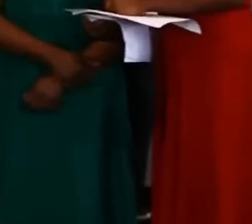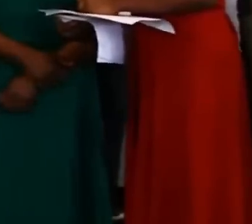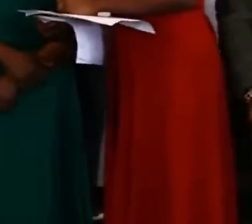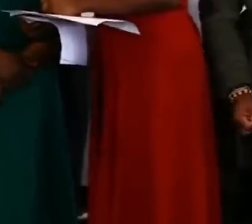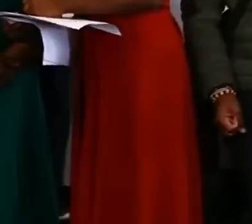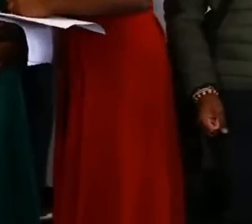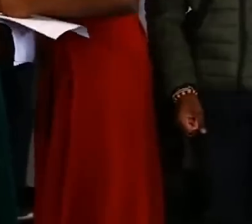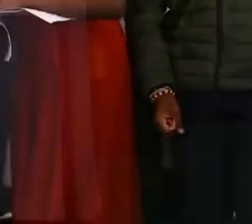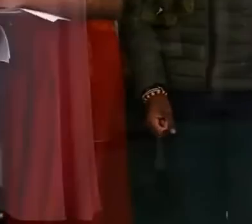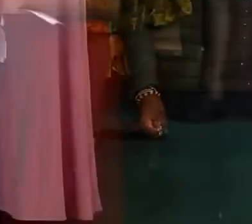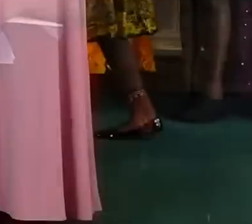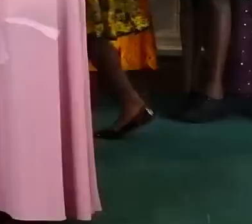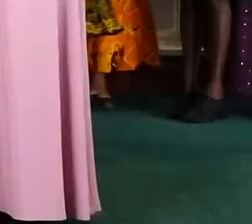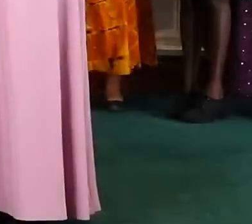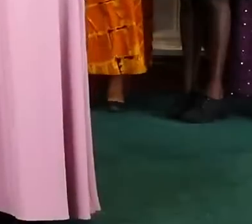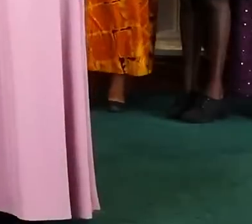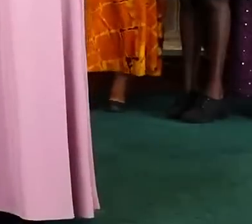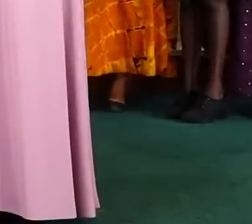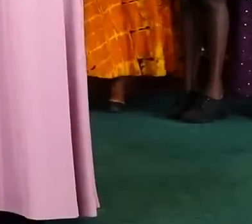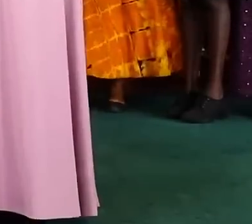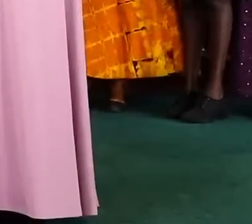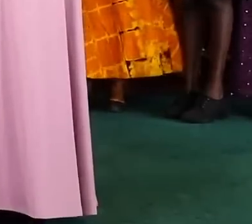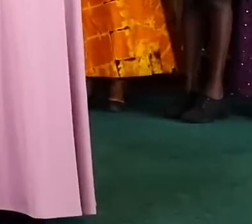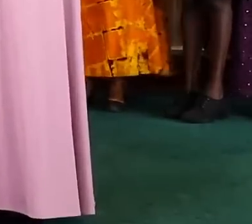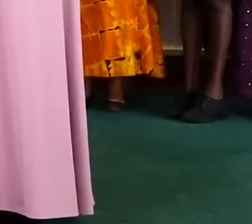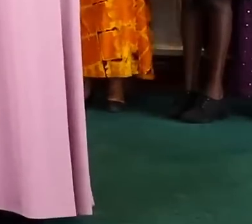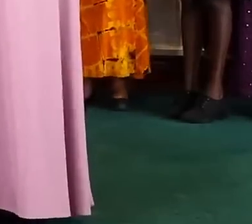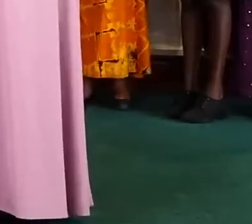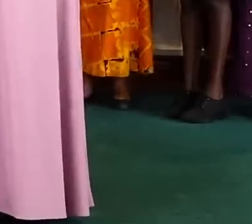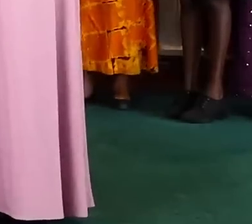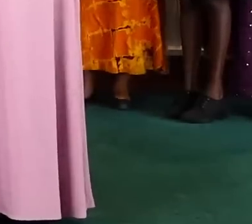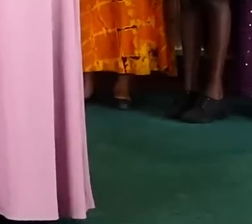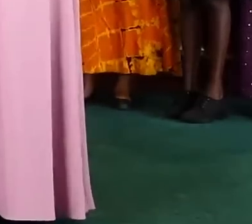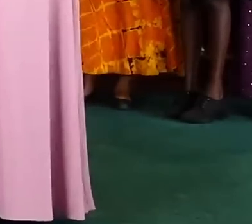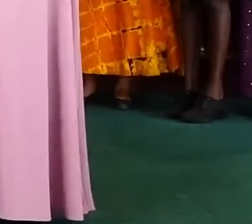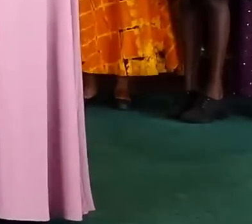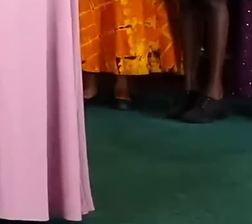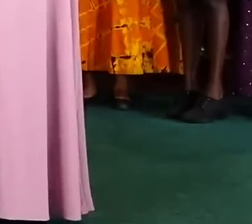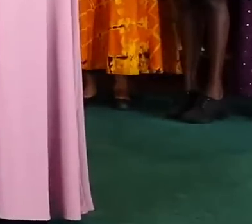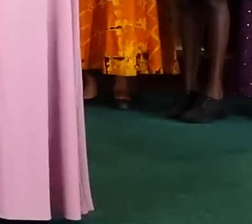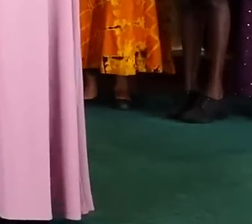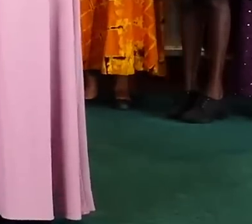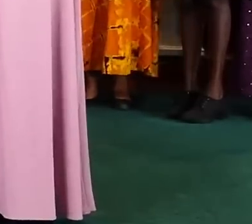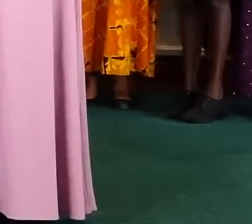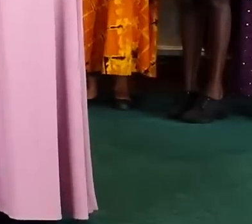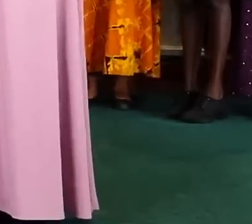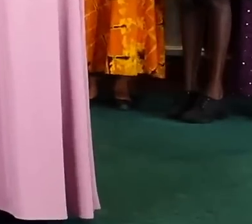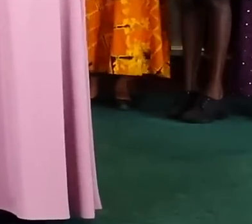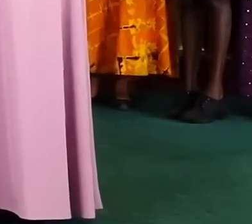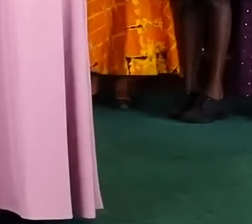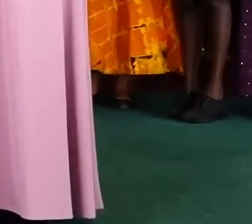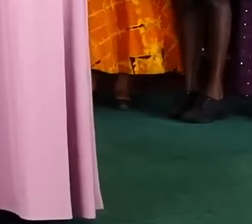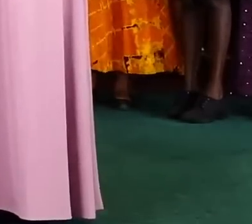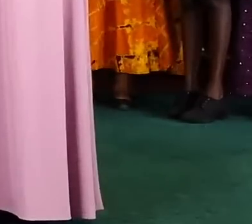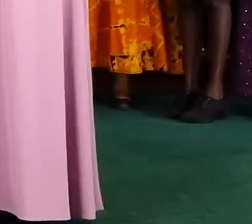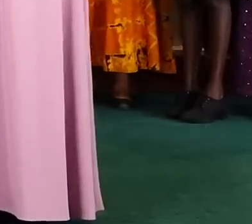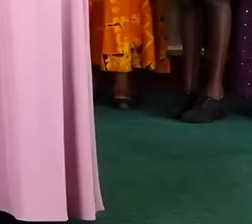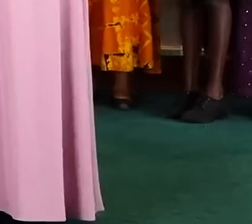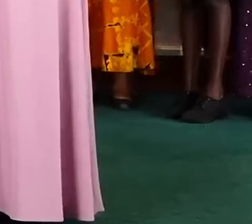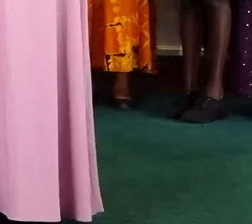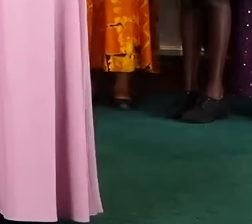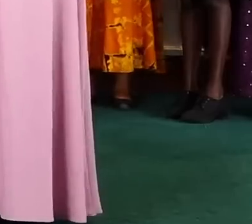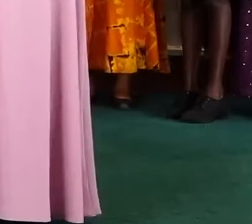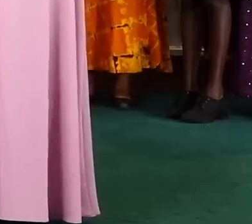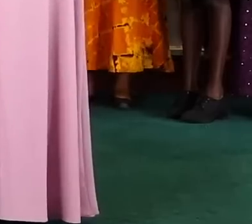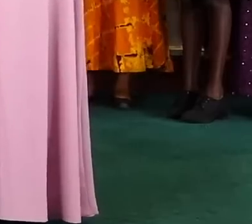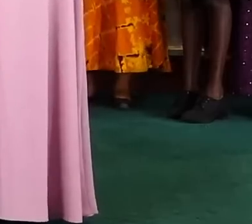another. Oh, to fair. Hear another on the balcony. Hear another on the balcony. Hear